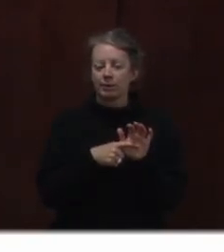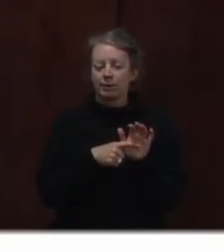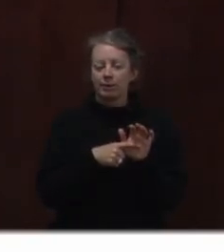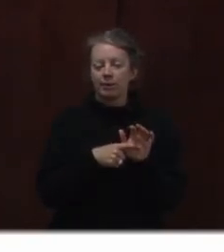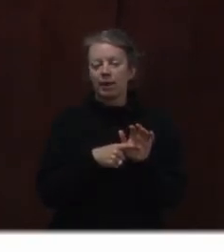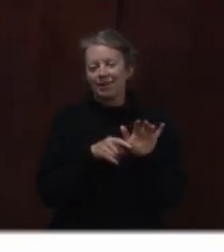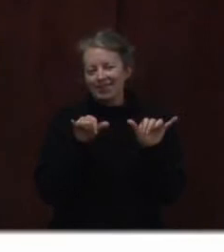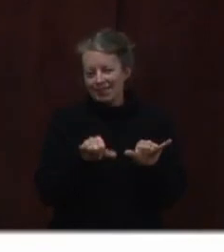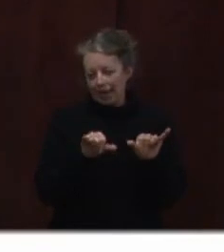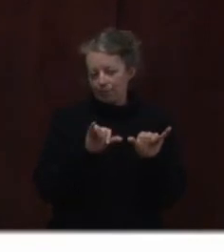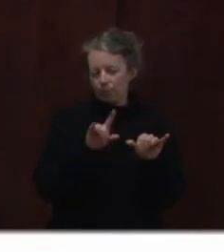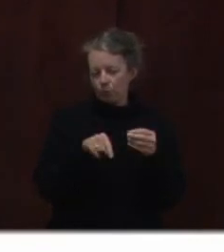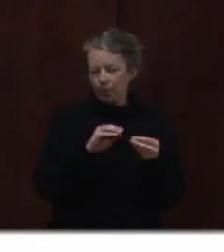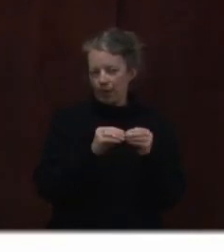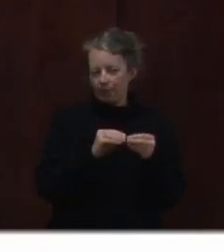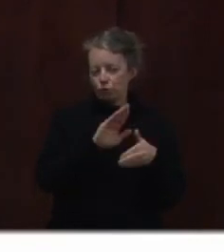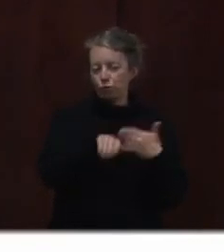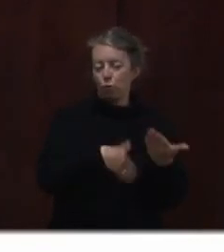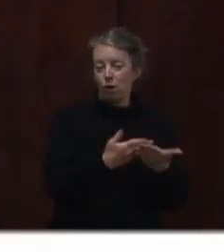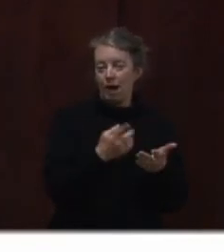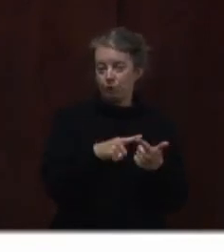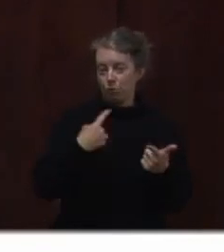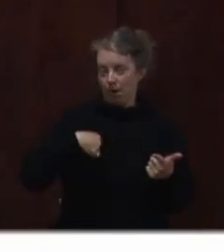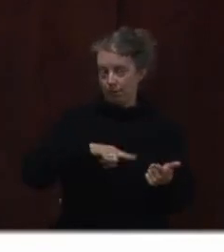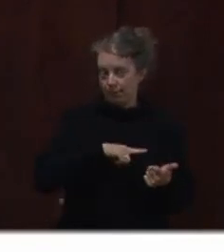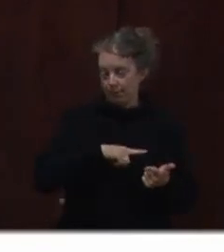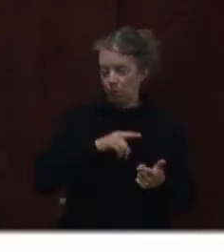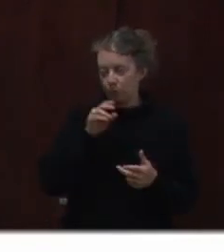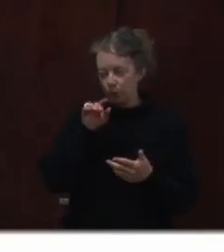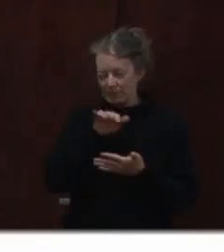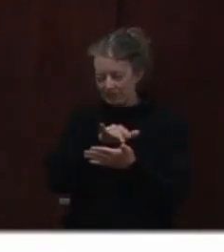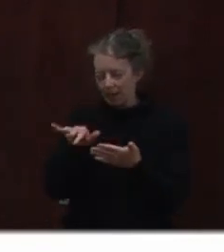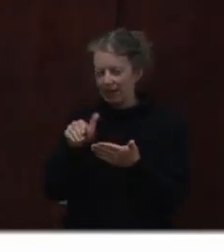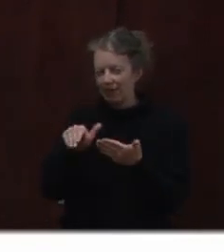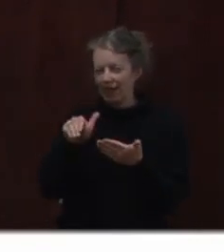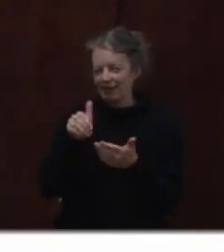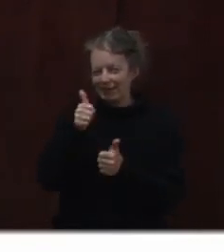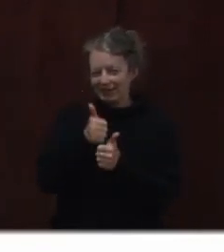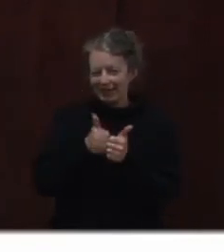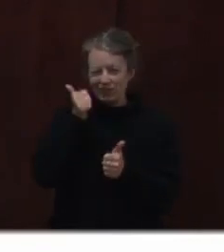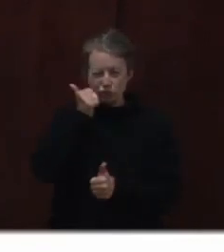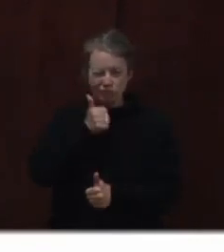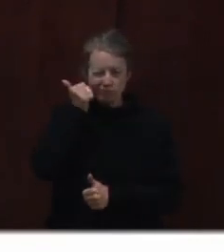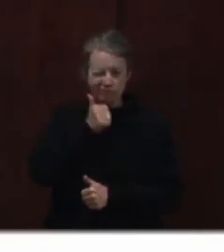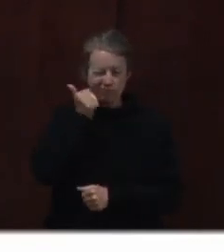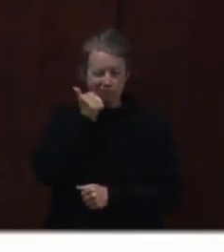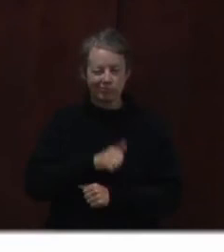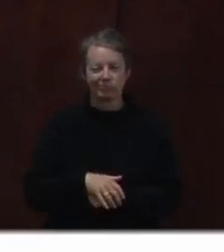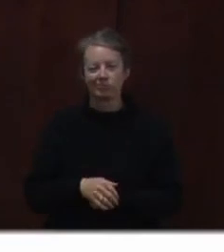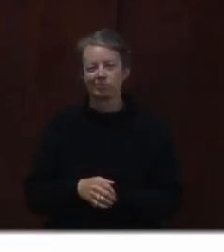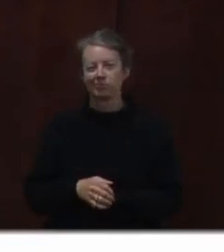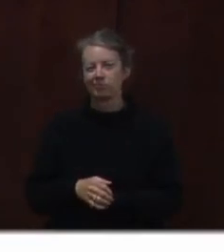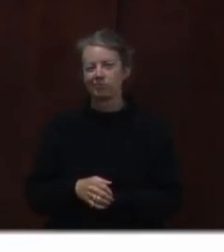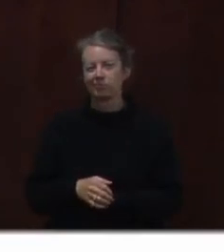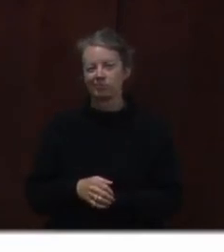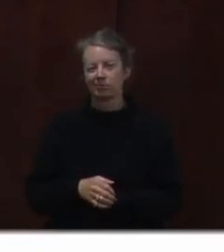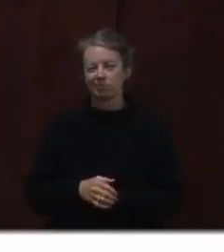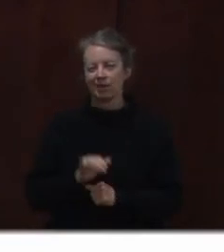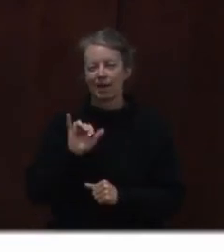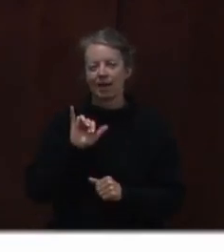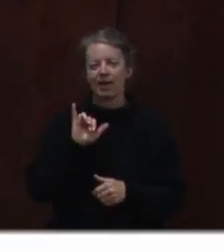in. And so when you look at that per day, that new cases per day, that's where we're seeing